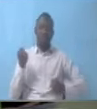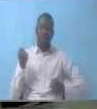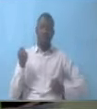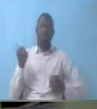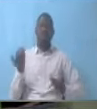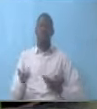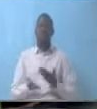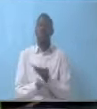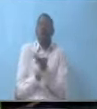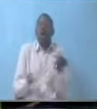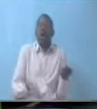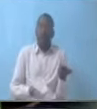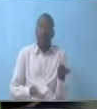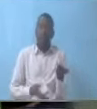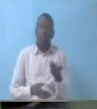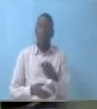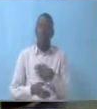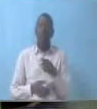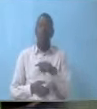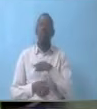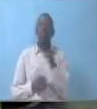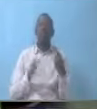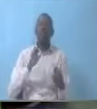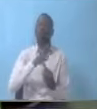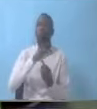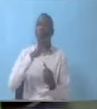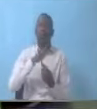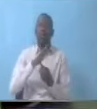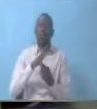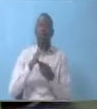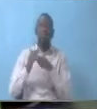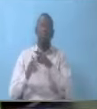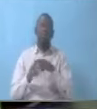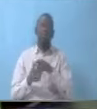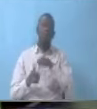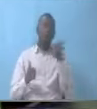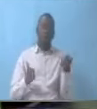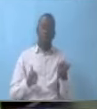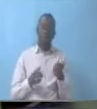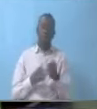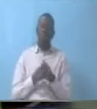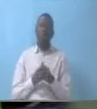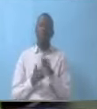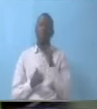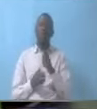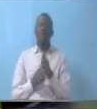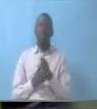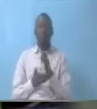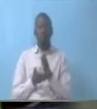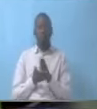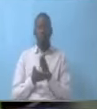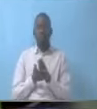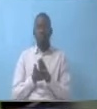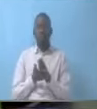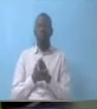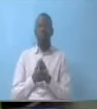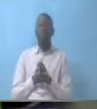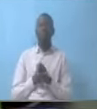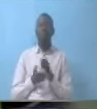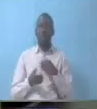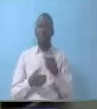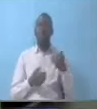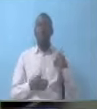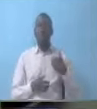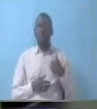That is why it was so important to all of us that in fact there